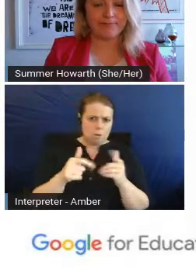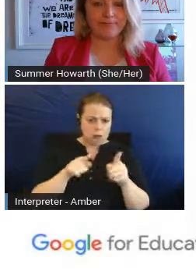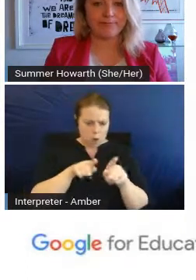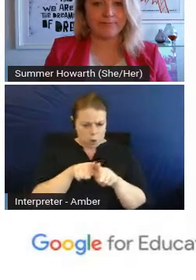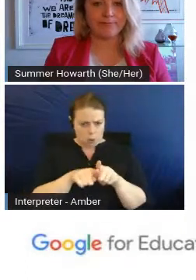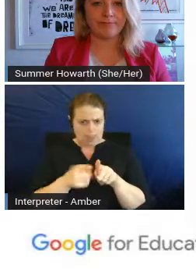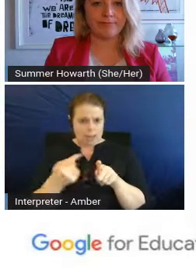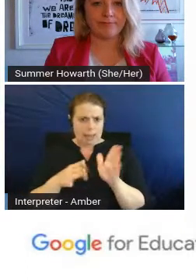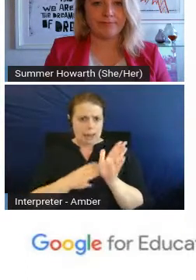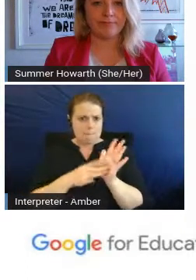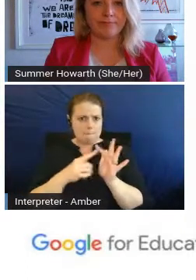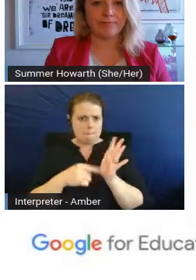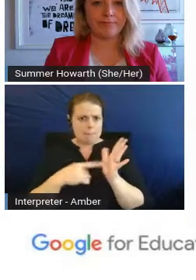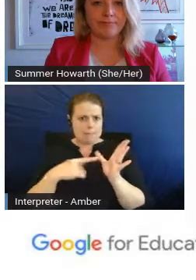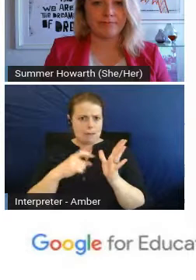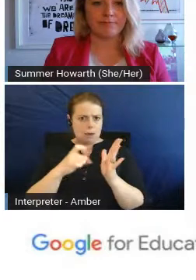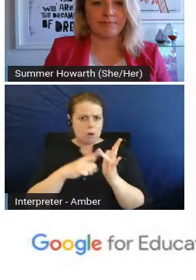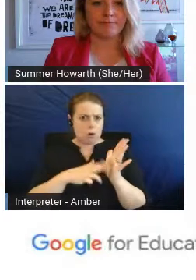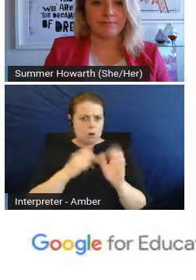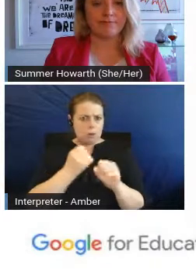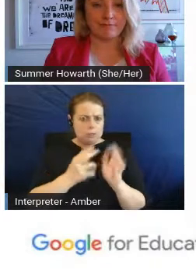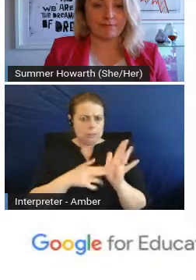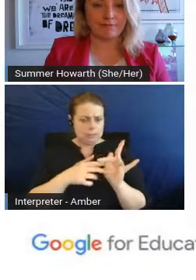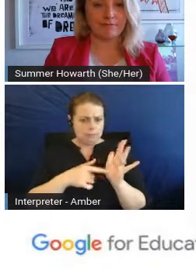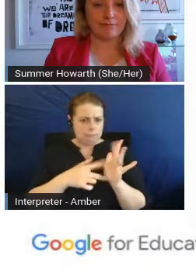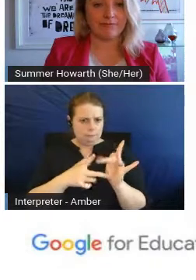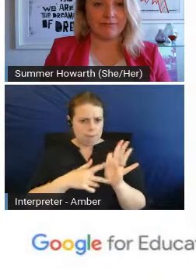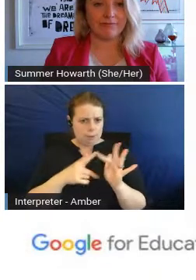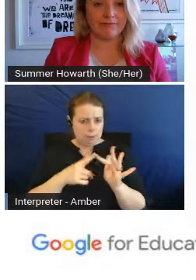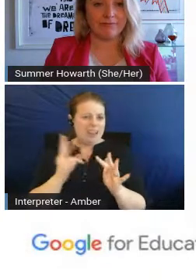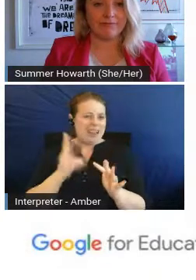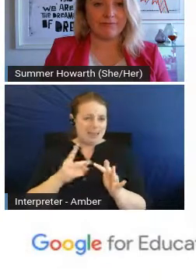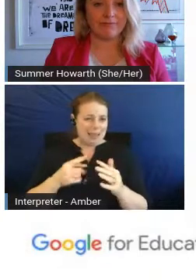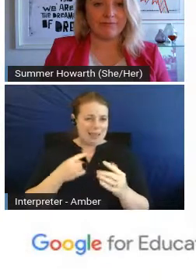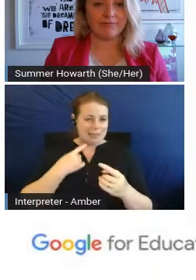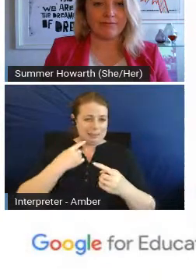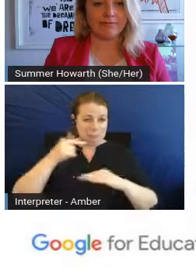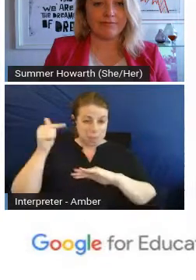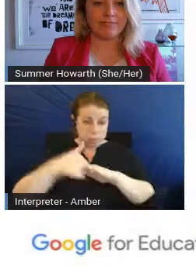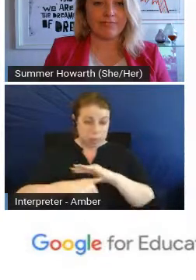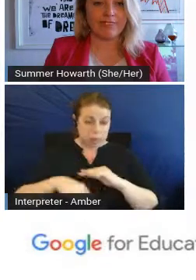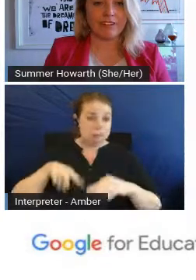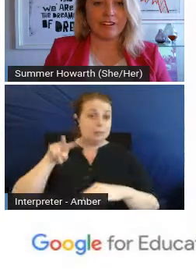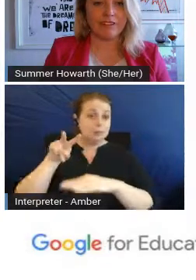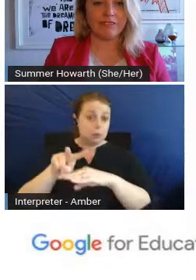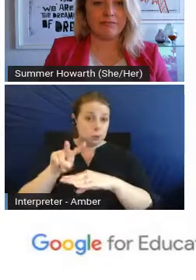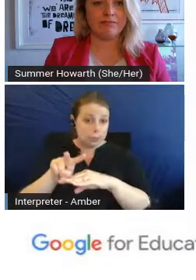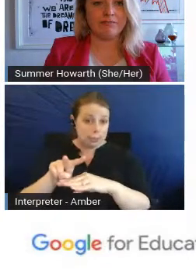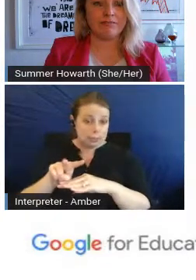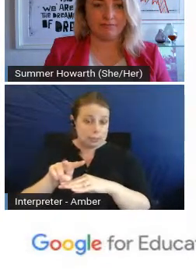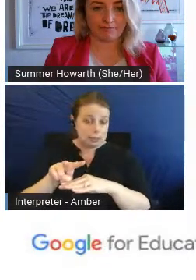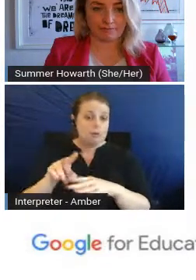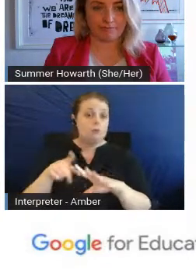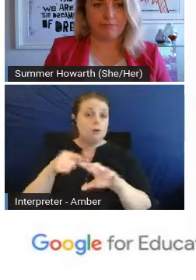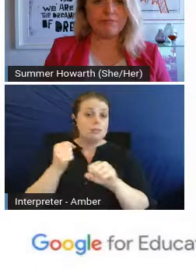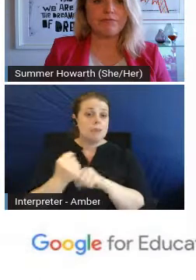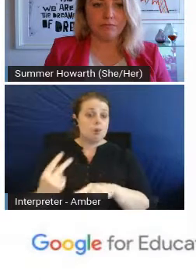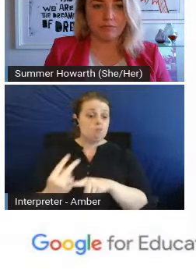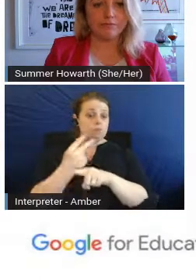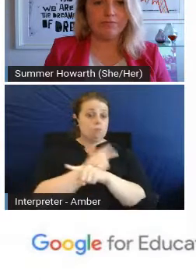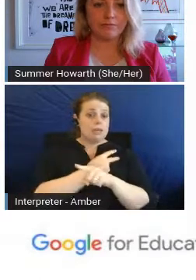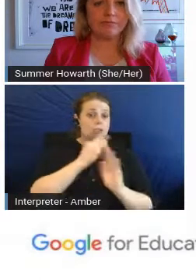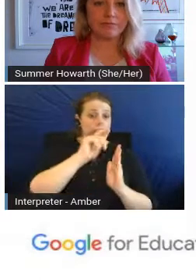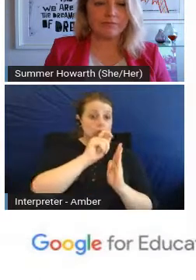little bit about this, and we're going to explore it even more in 2 weeks' time, is that idea of things like reflection journals. And we're going to give you an